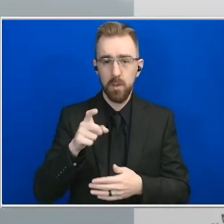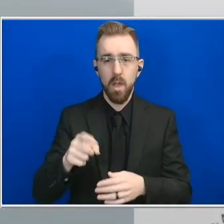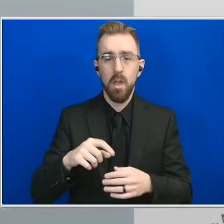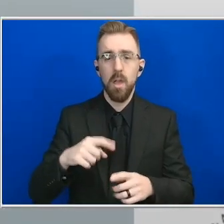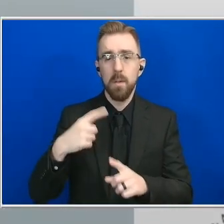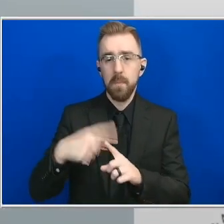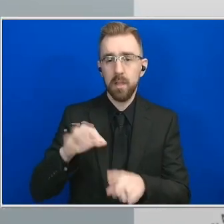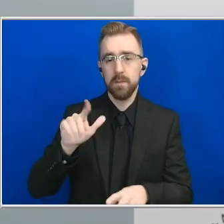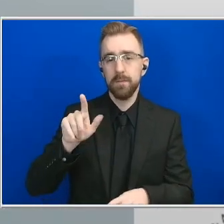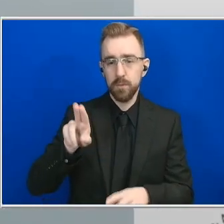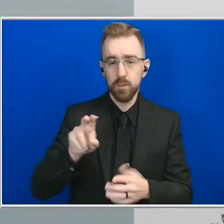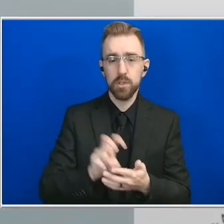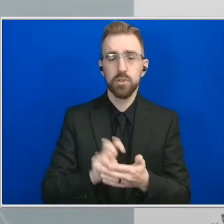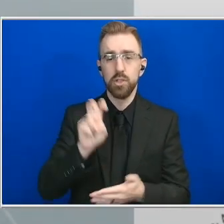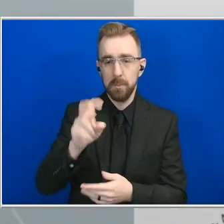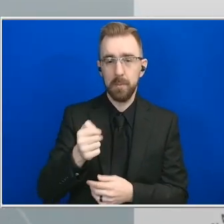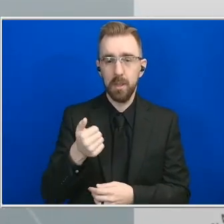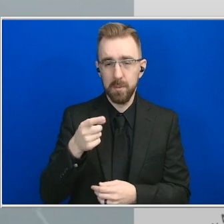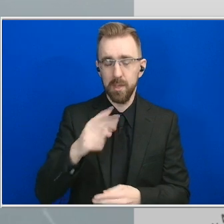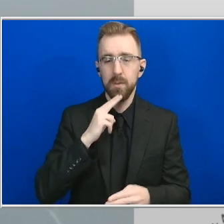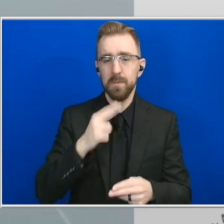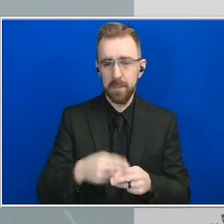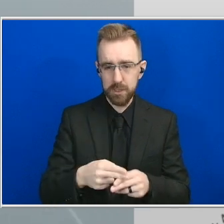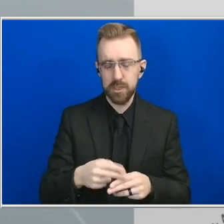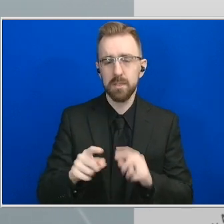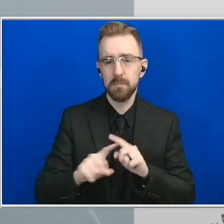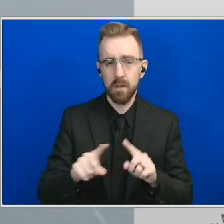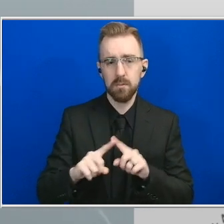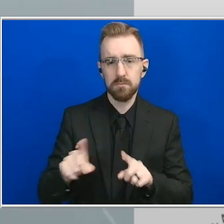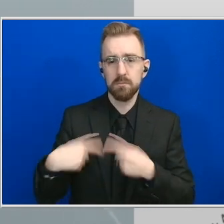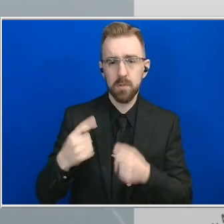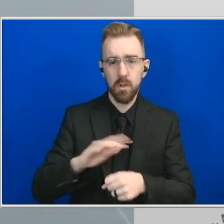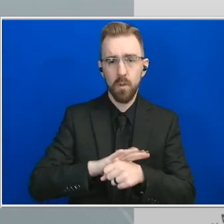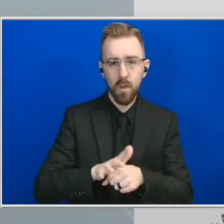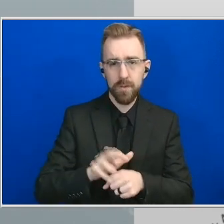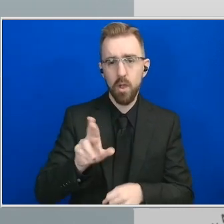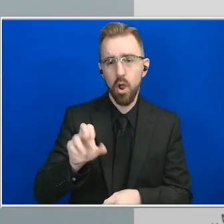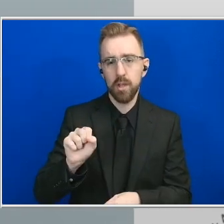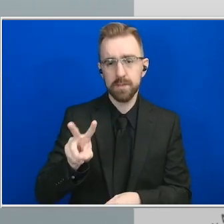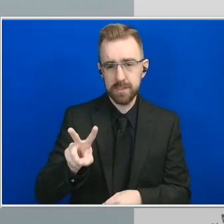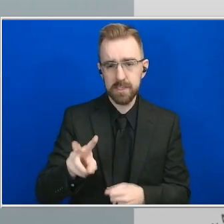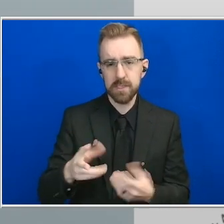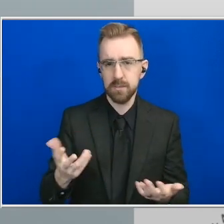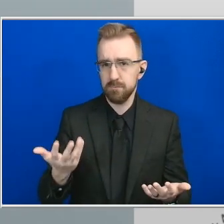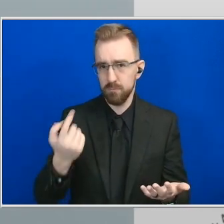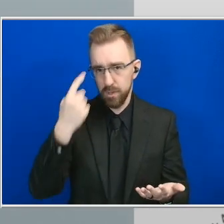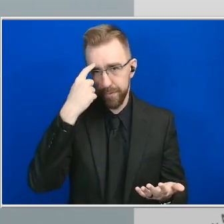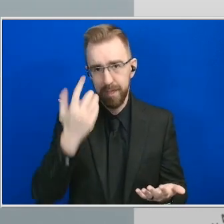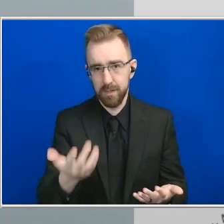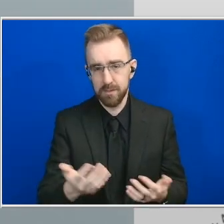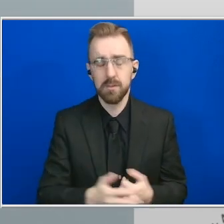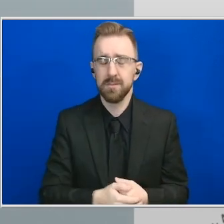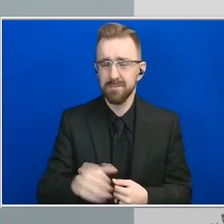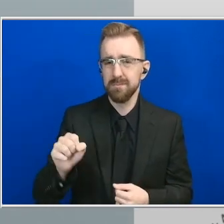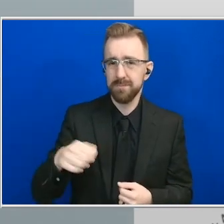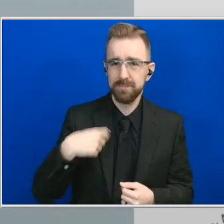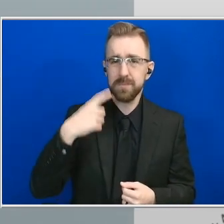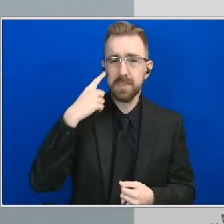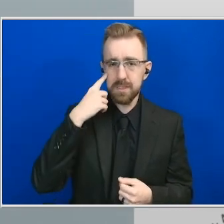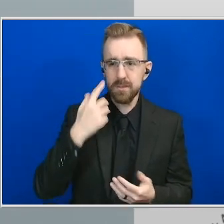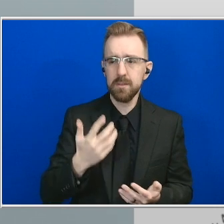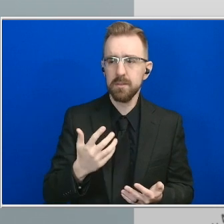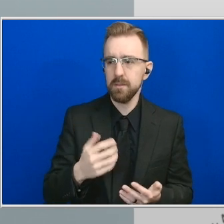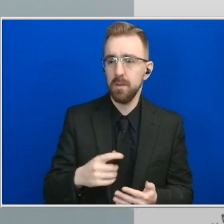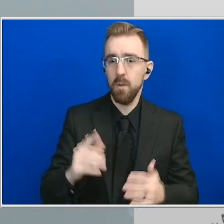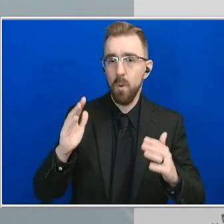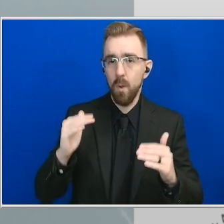little bit, as you've mentioned. Yep. But so far, COVID RSV, what do you think? Yeah, you know, I think hopefully for COVID